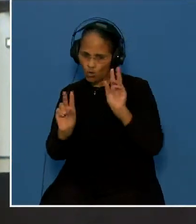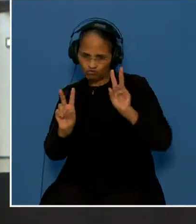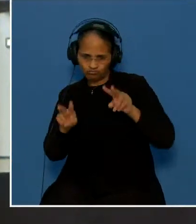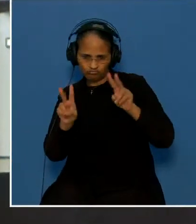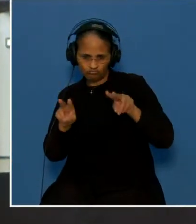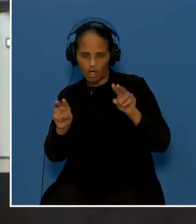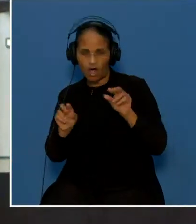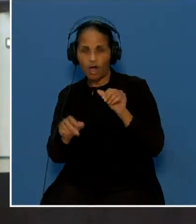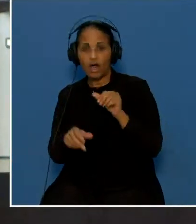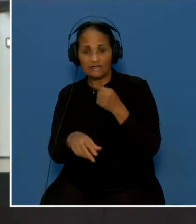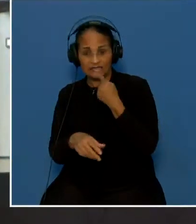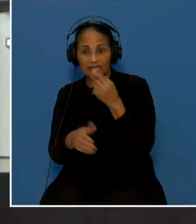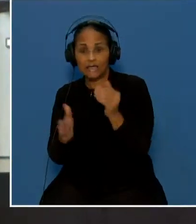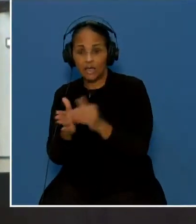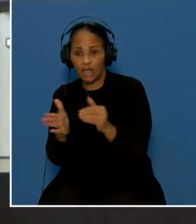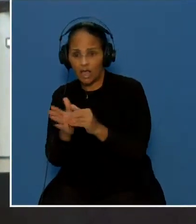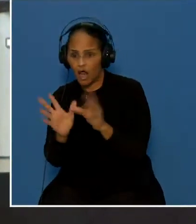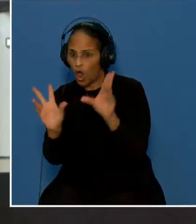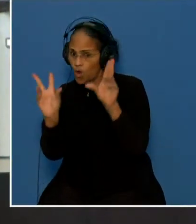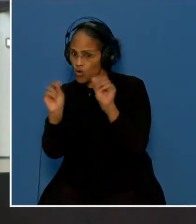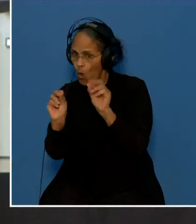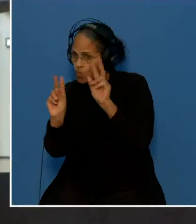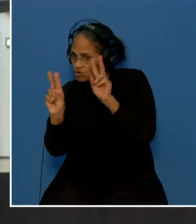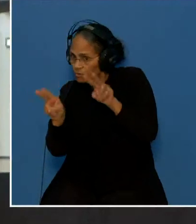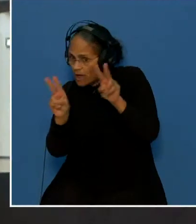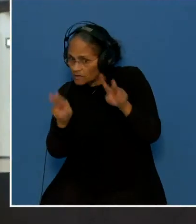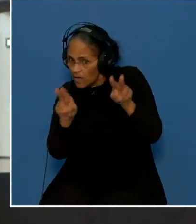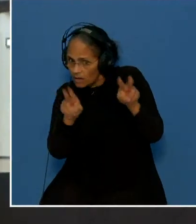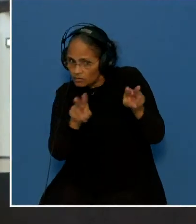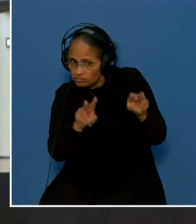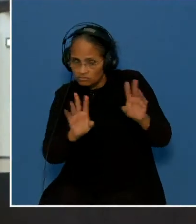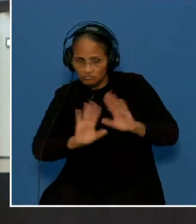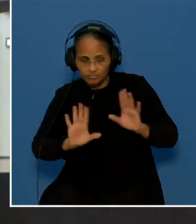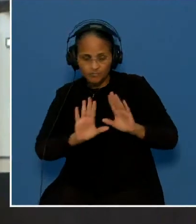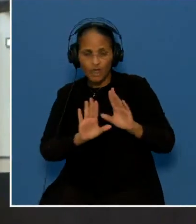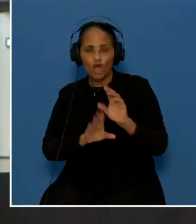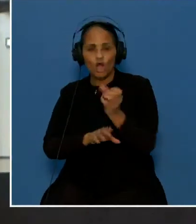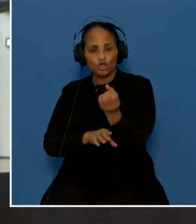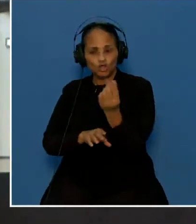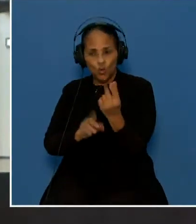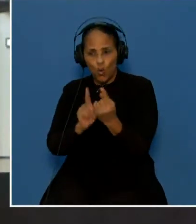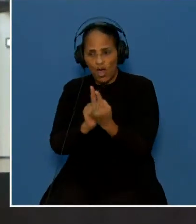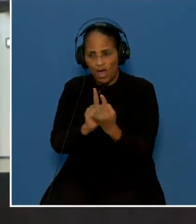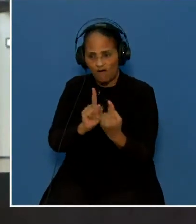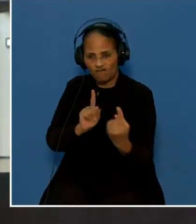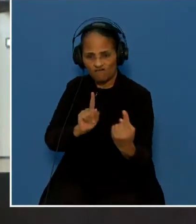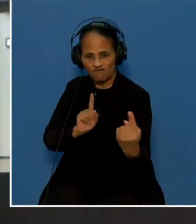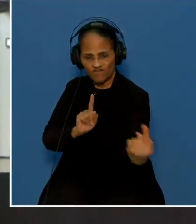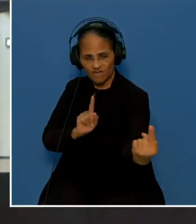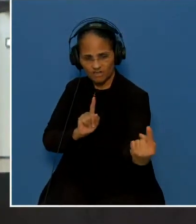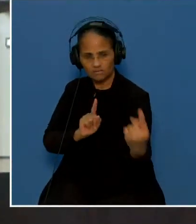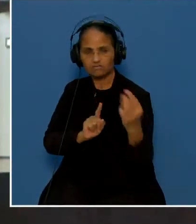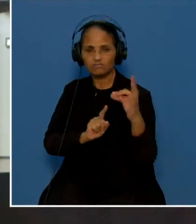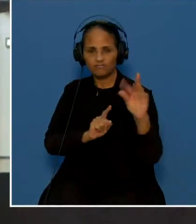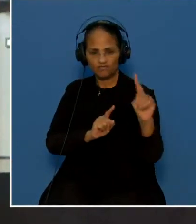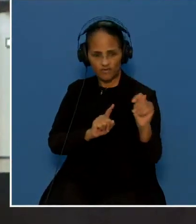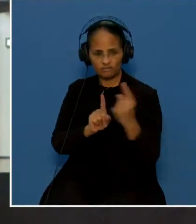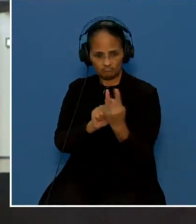I repeat, no spectators will be allowed to be within 12 feet of the performers.